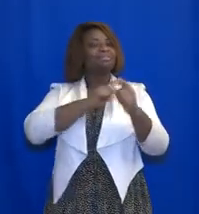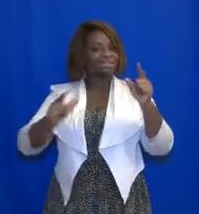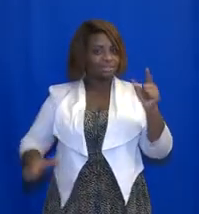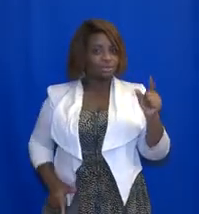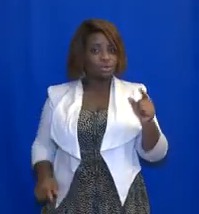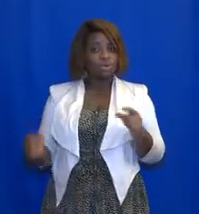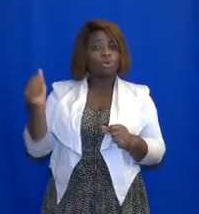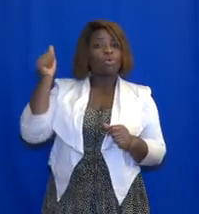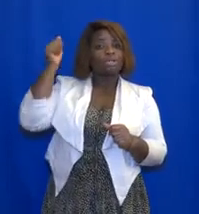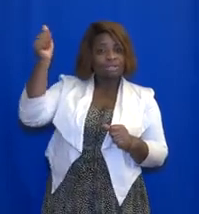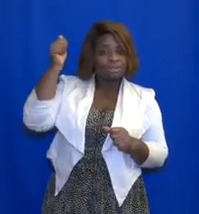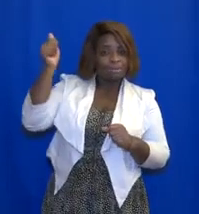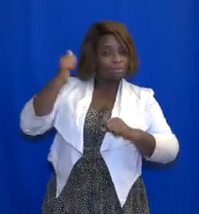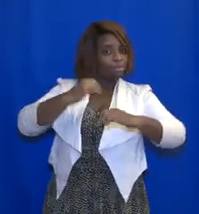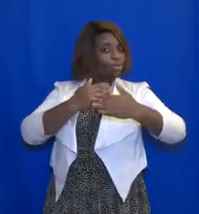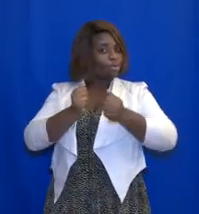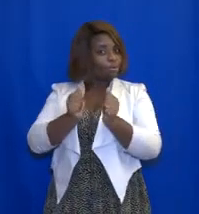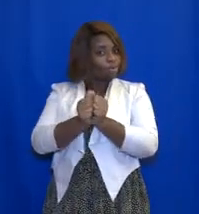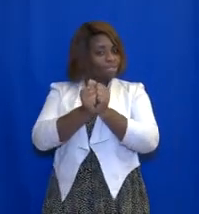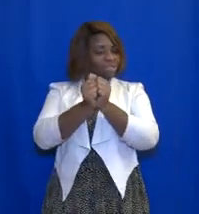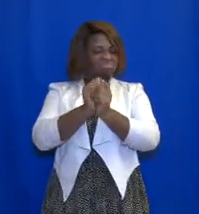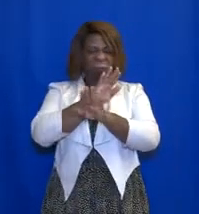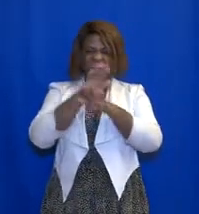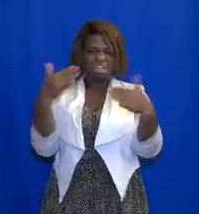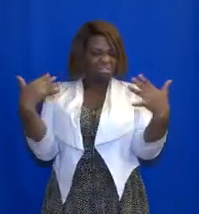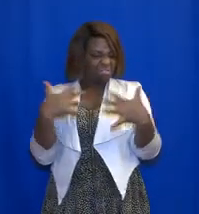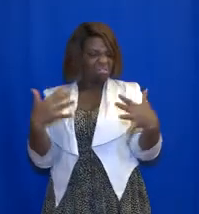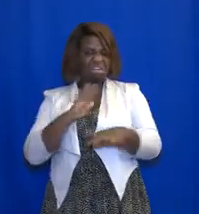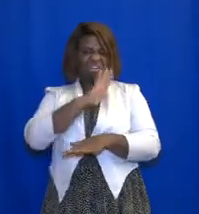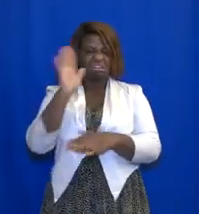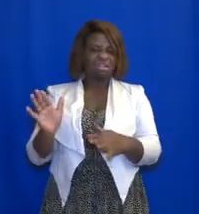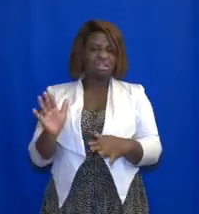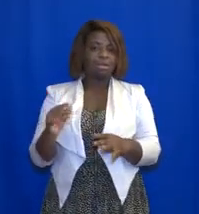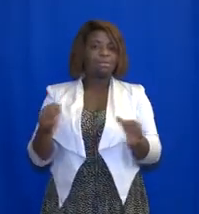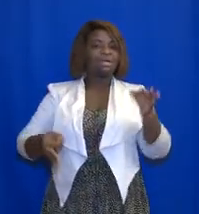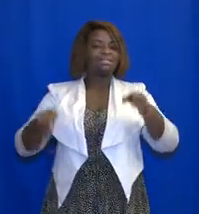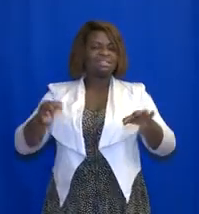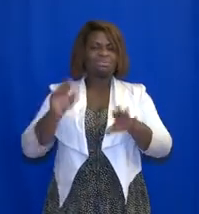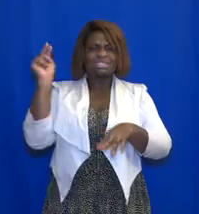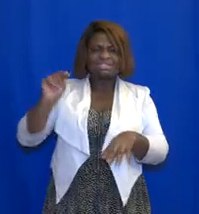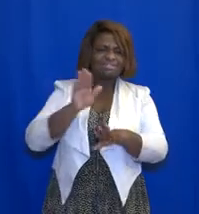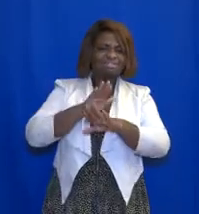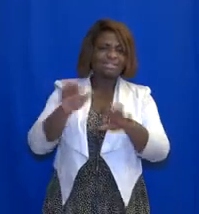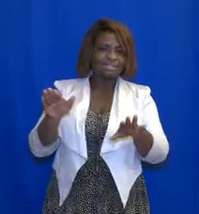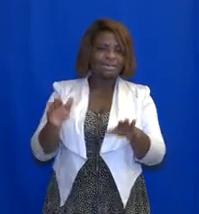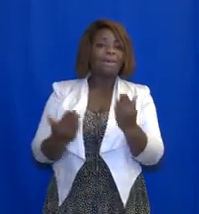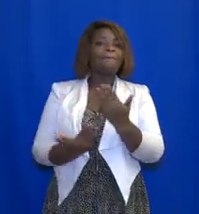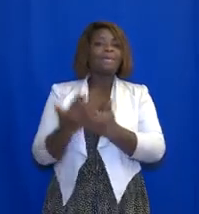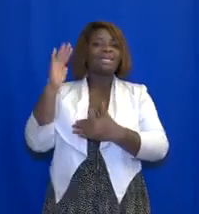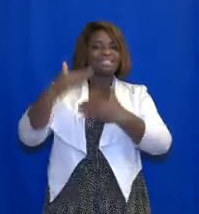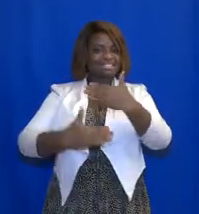with him by our side, we fear nothing but his judgment and need nothing but his